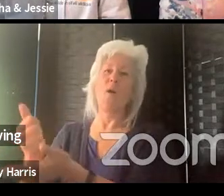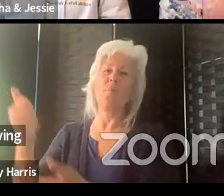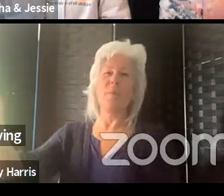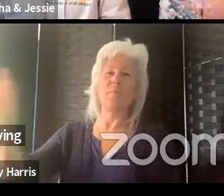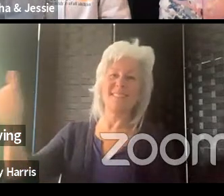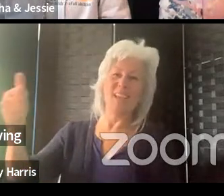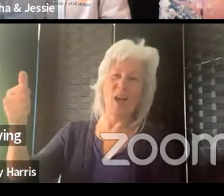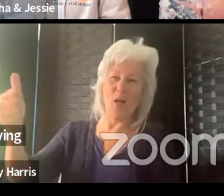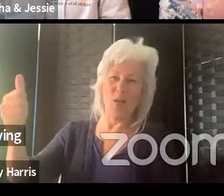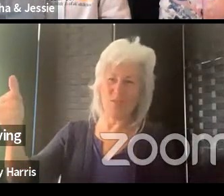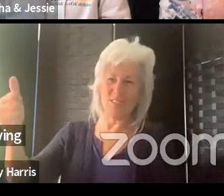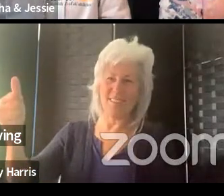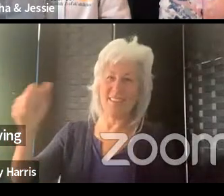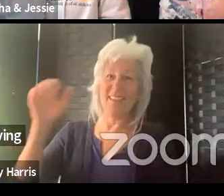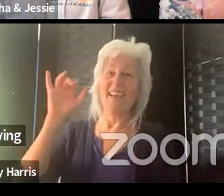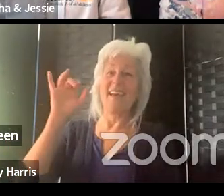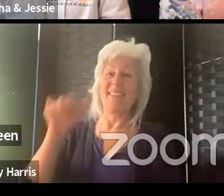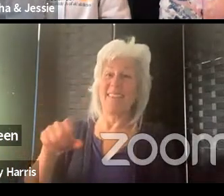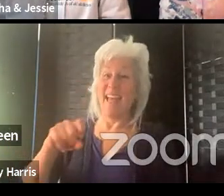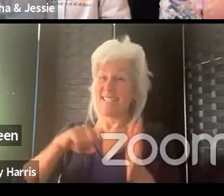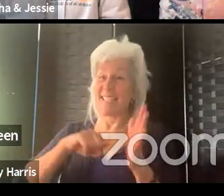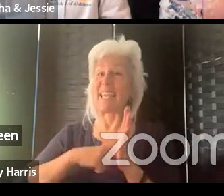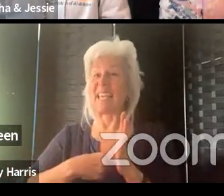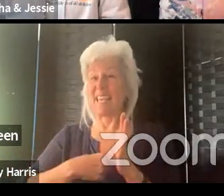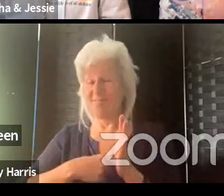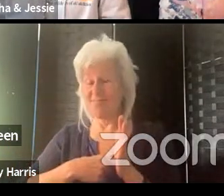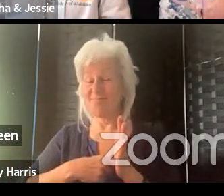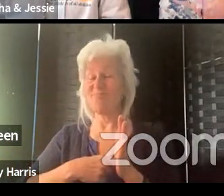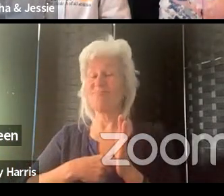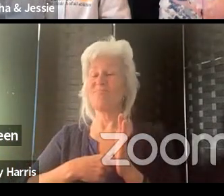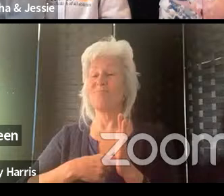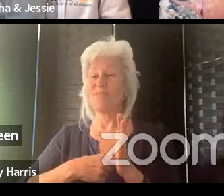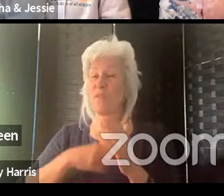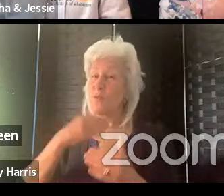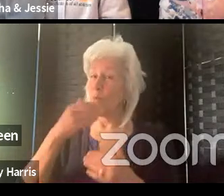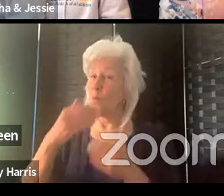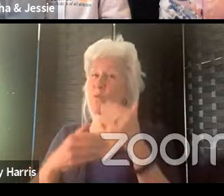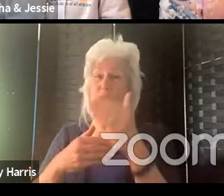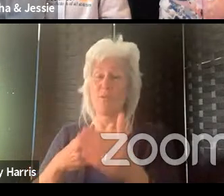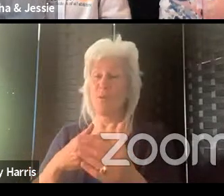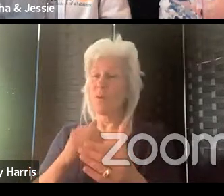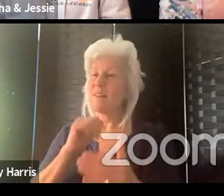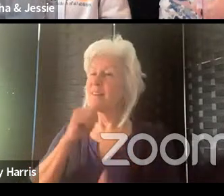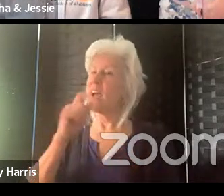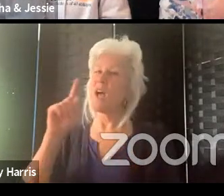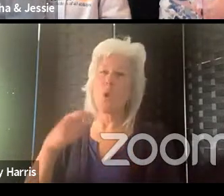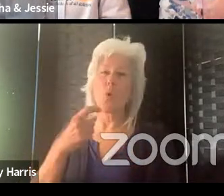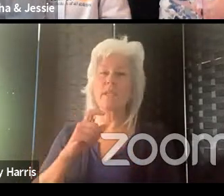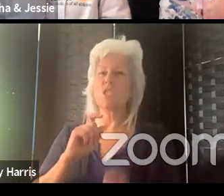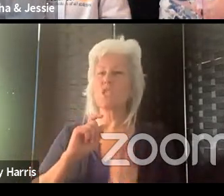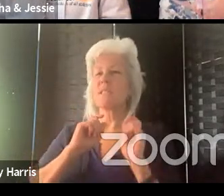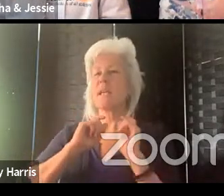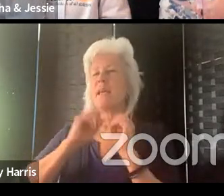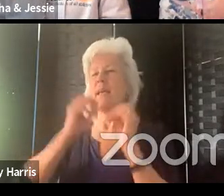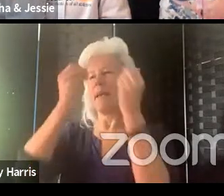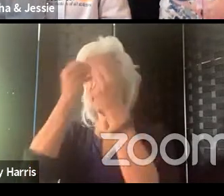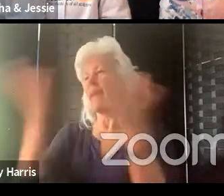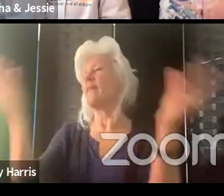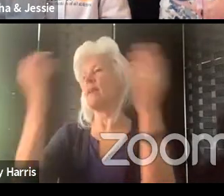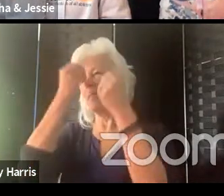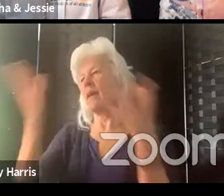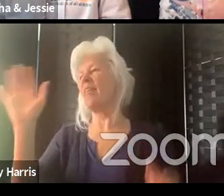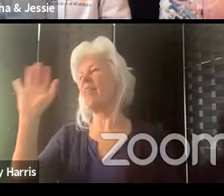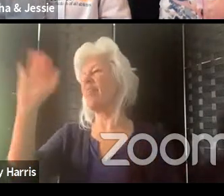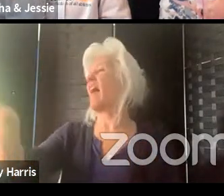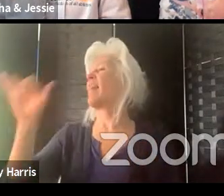that is a key also as far as moving forward, not just giving information, hey, use this, here's a